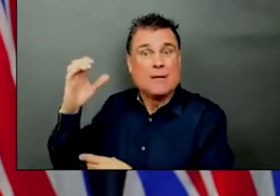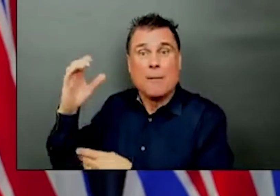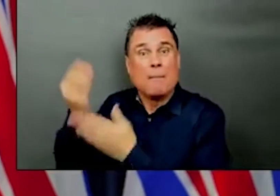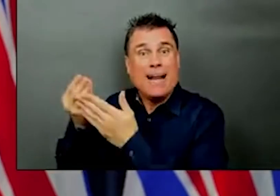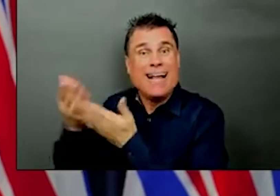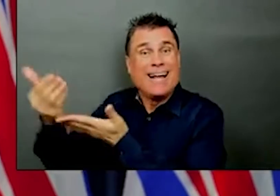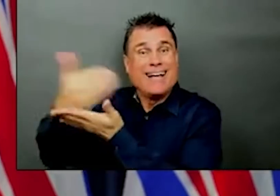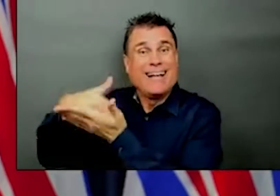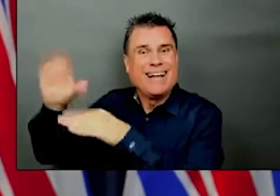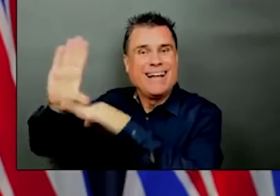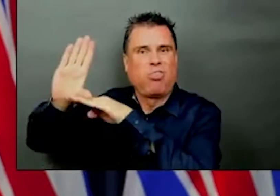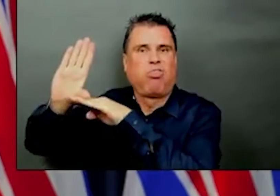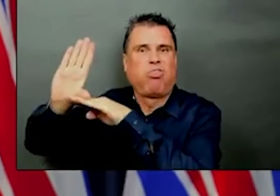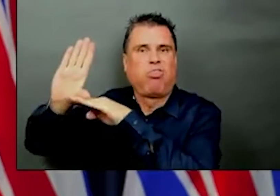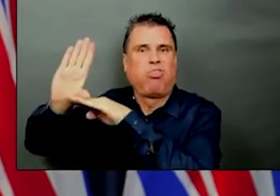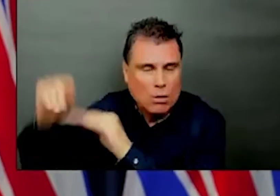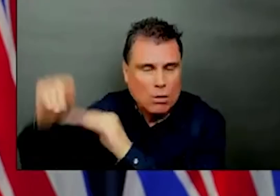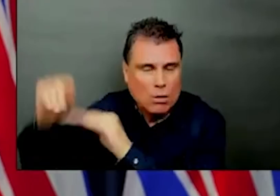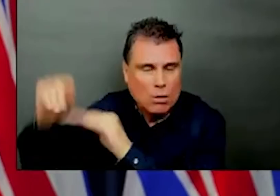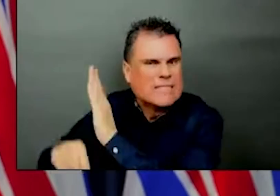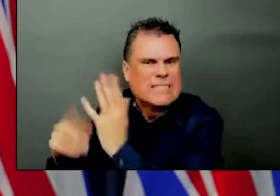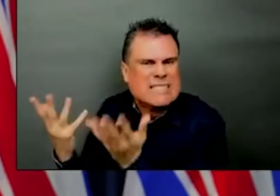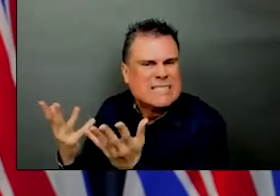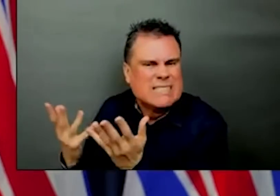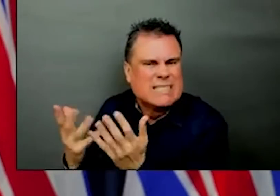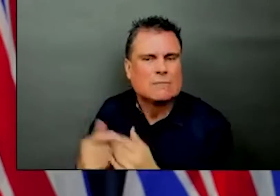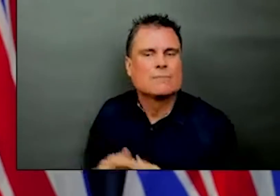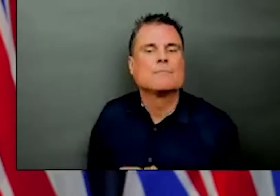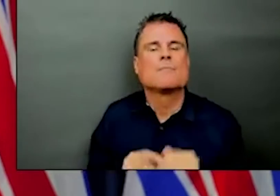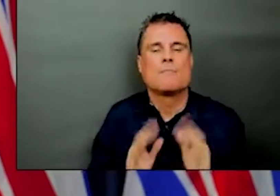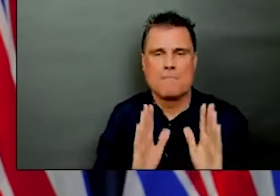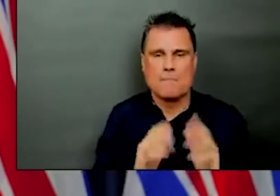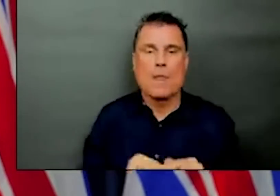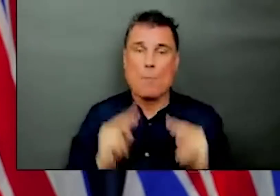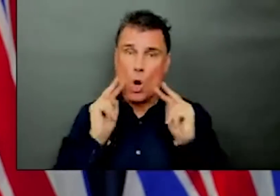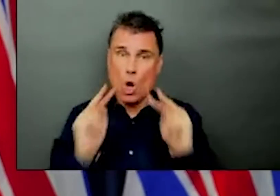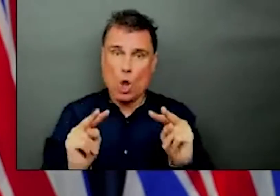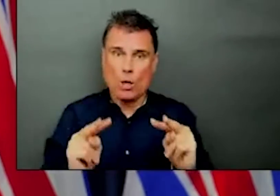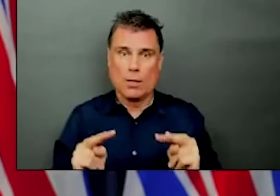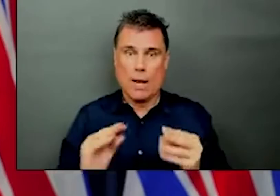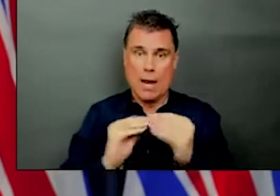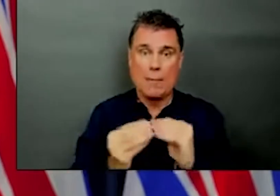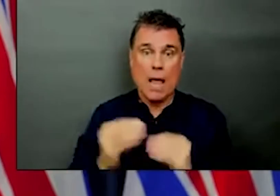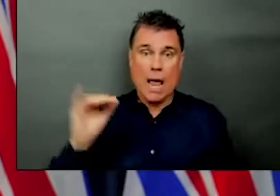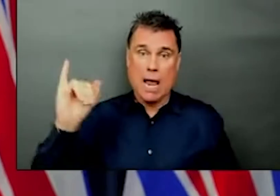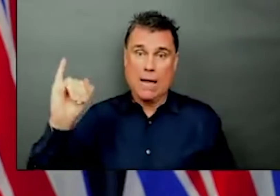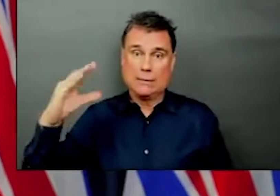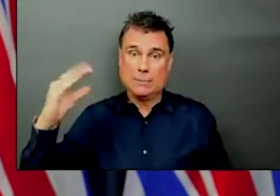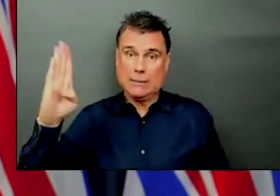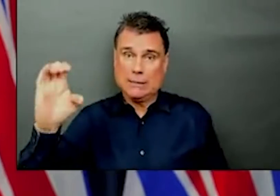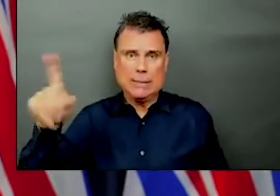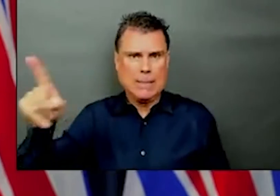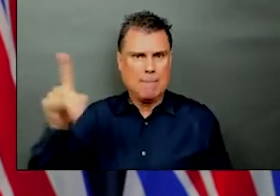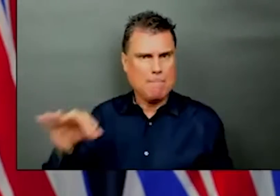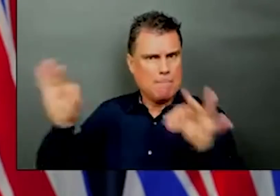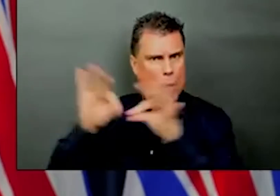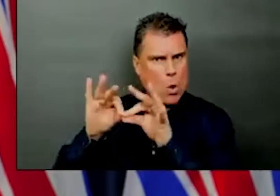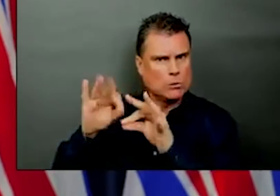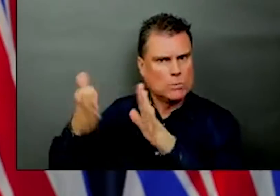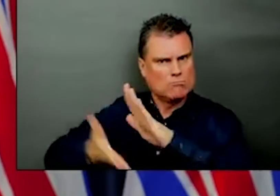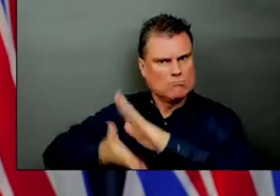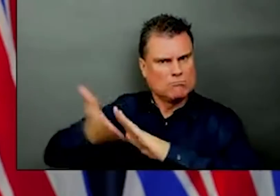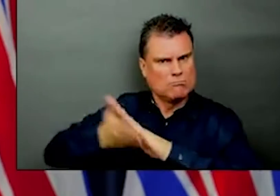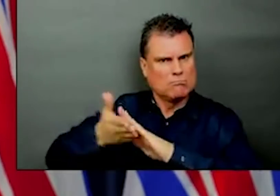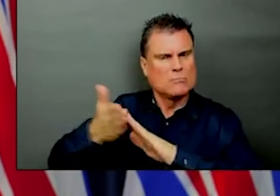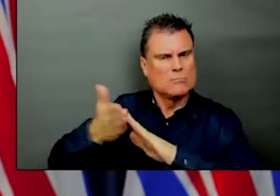on the MCT, I mean, when we look at all the documents ICBC produces, it talks about the importance of bringing that back up. So